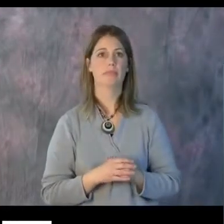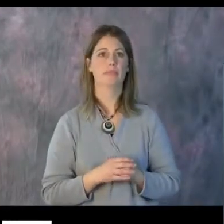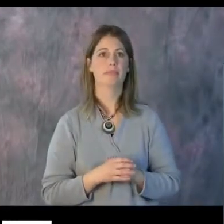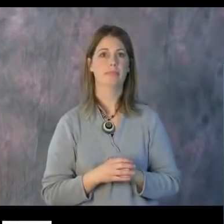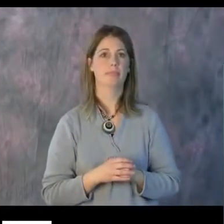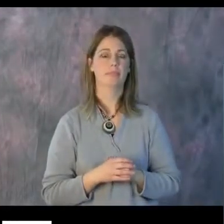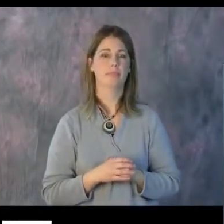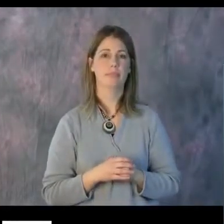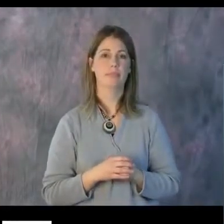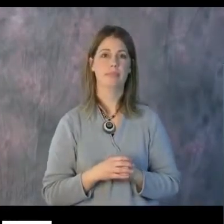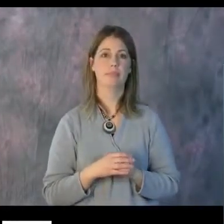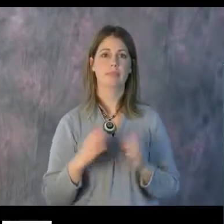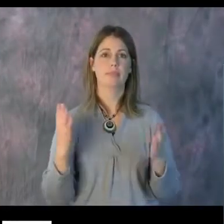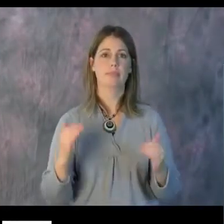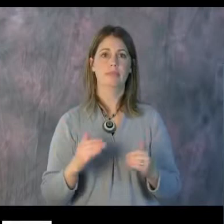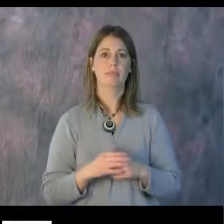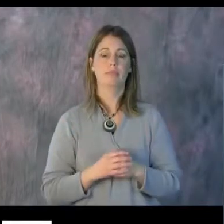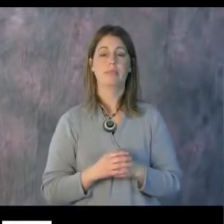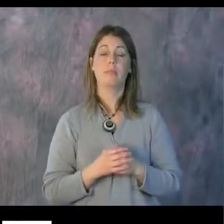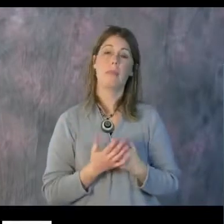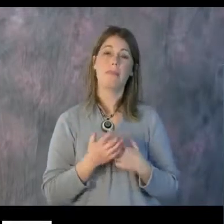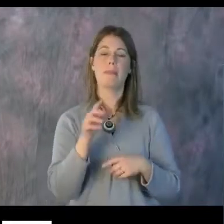money.